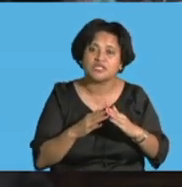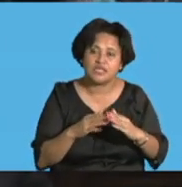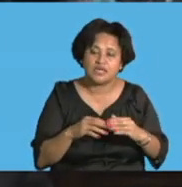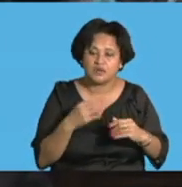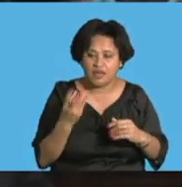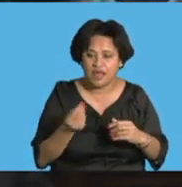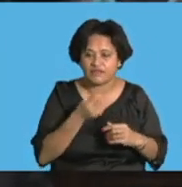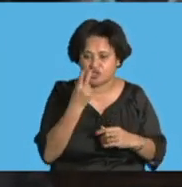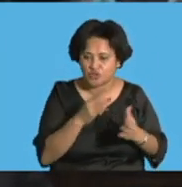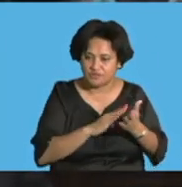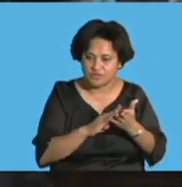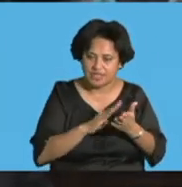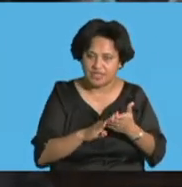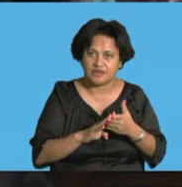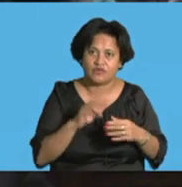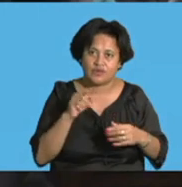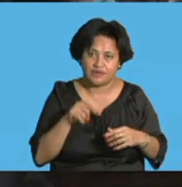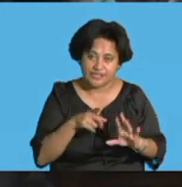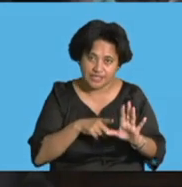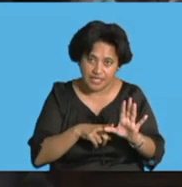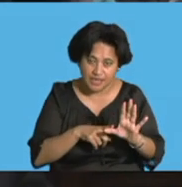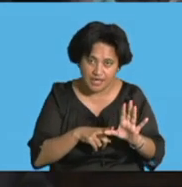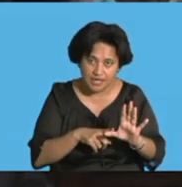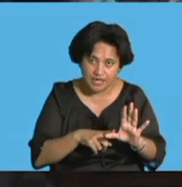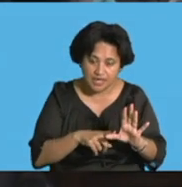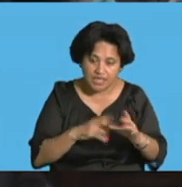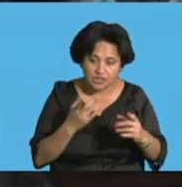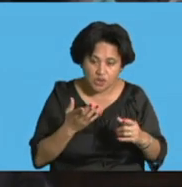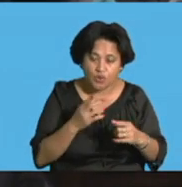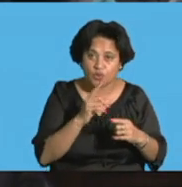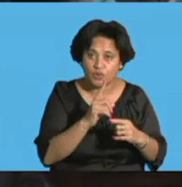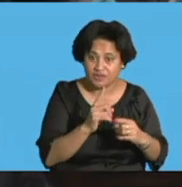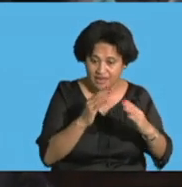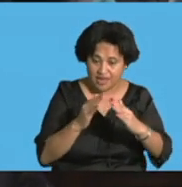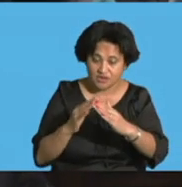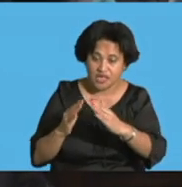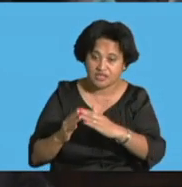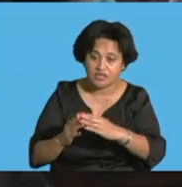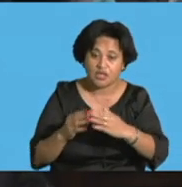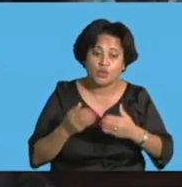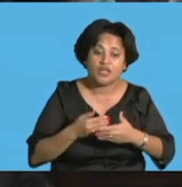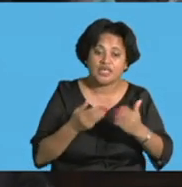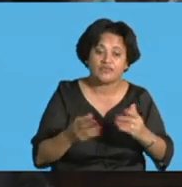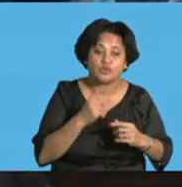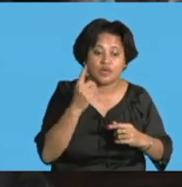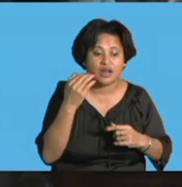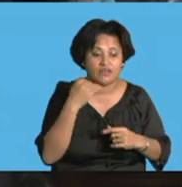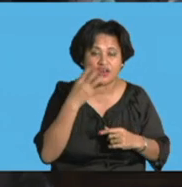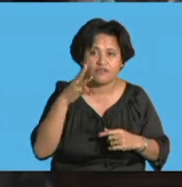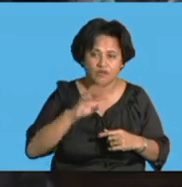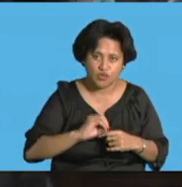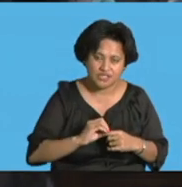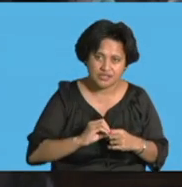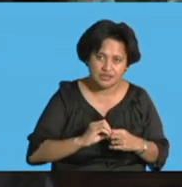this new financial year to extend their housing program to 140 vulnerable families. This includes widows,